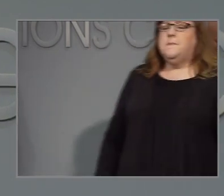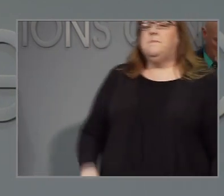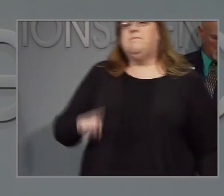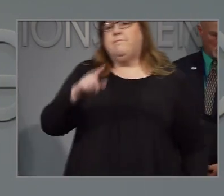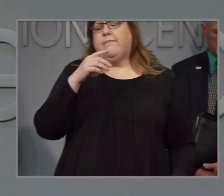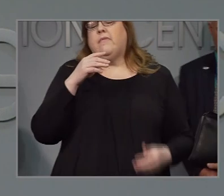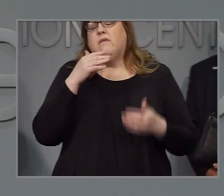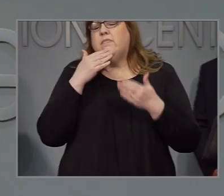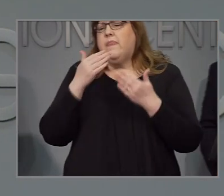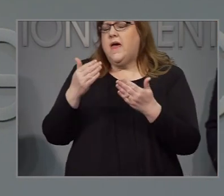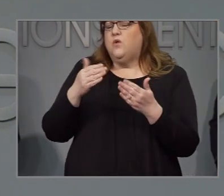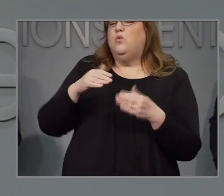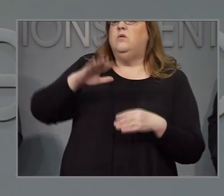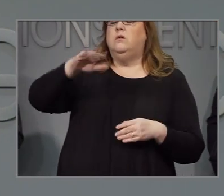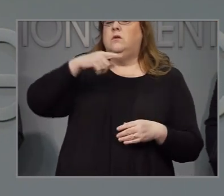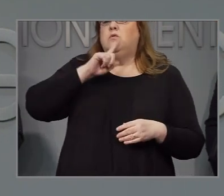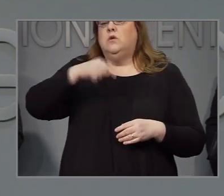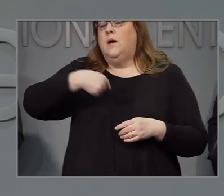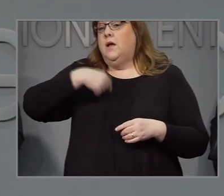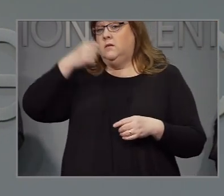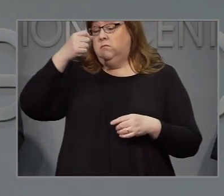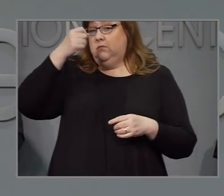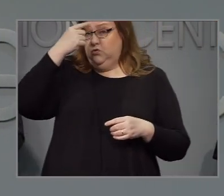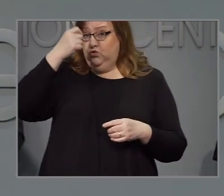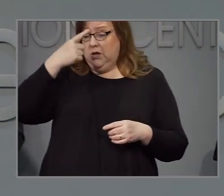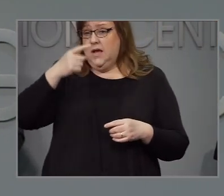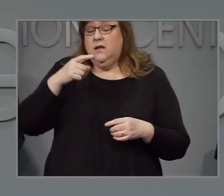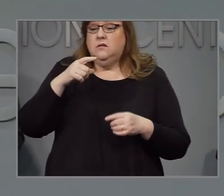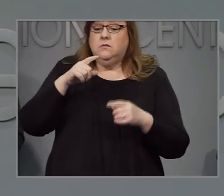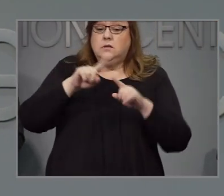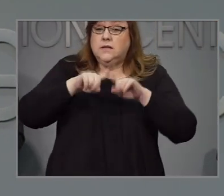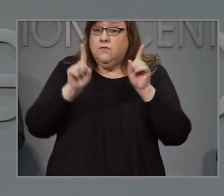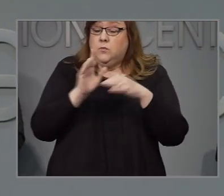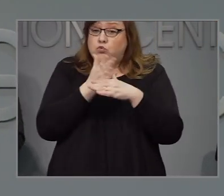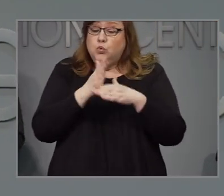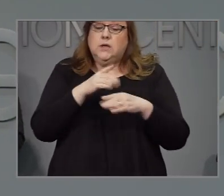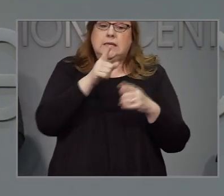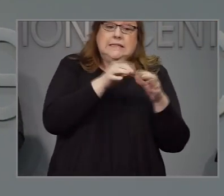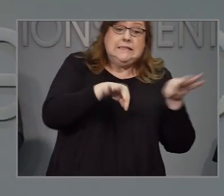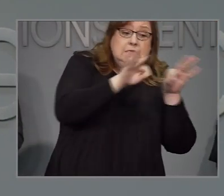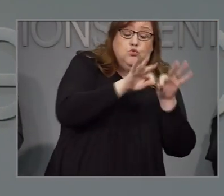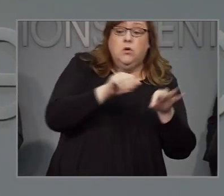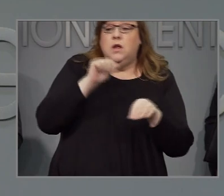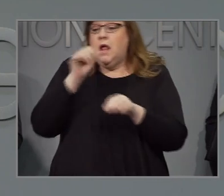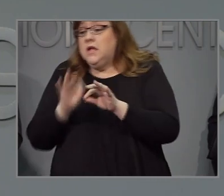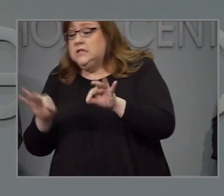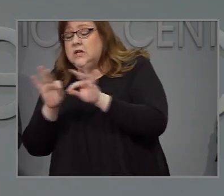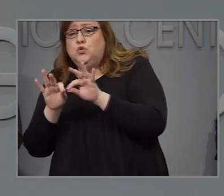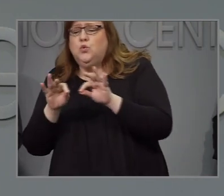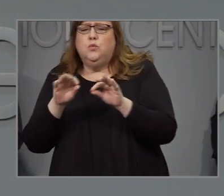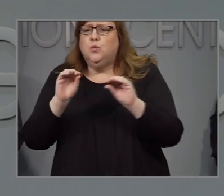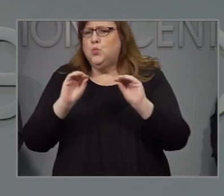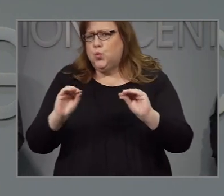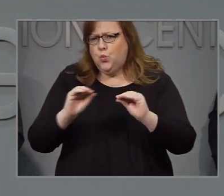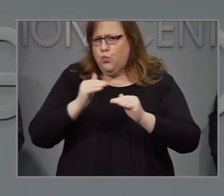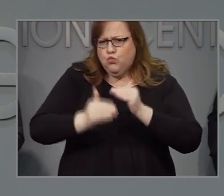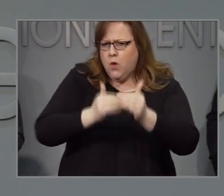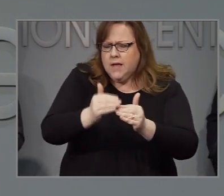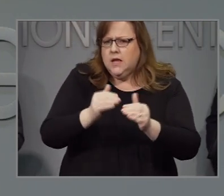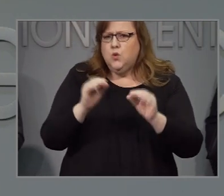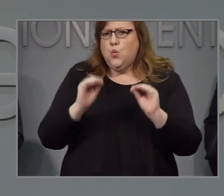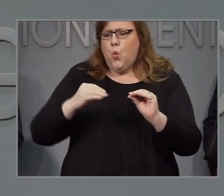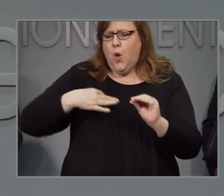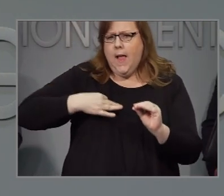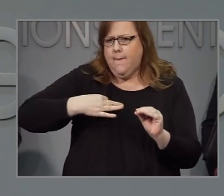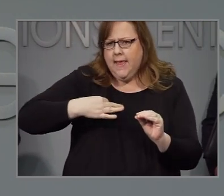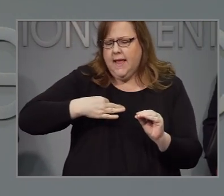for distinguishing between essential and non-essential. So there's no process or application. businesses can follow the